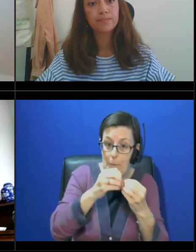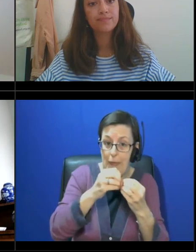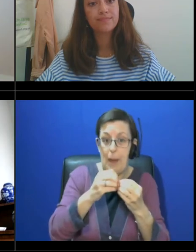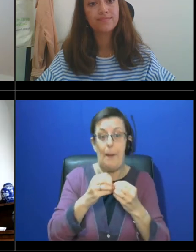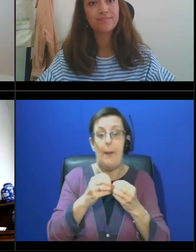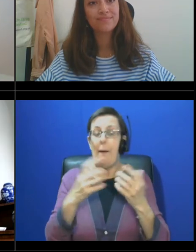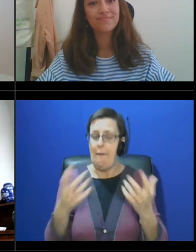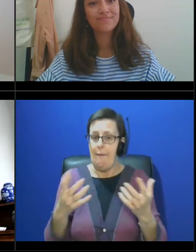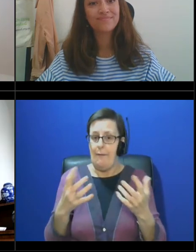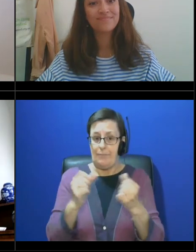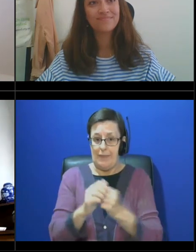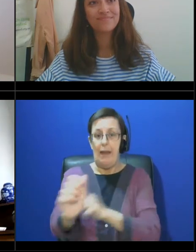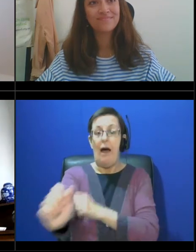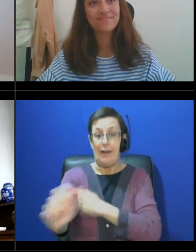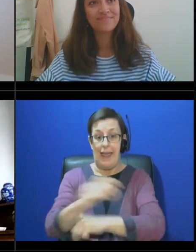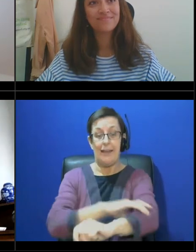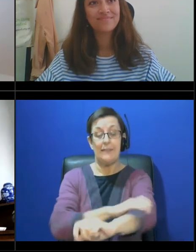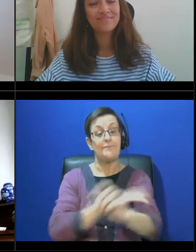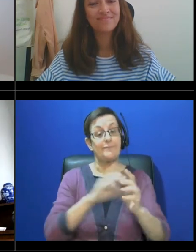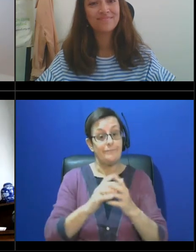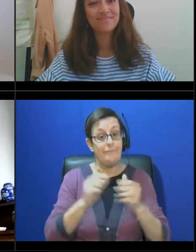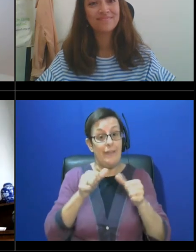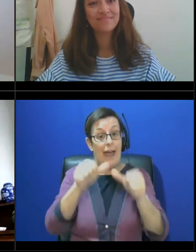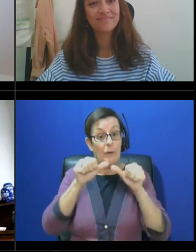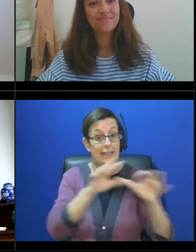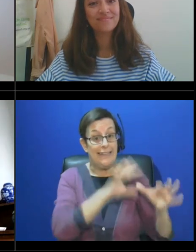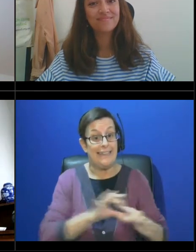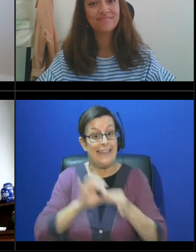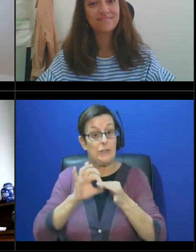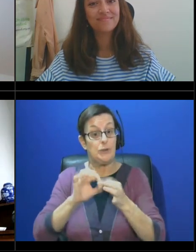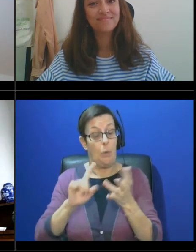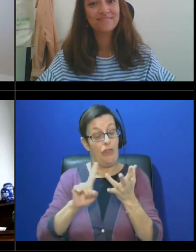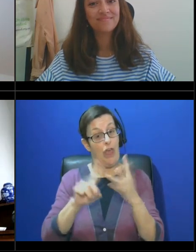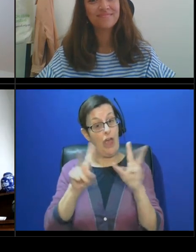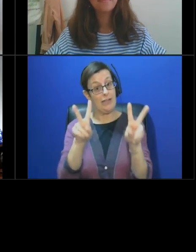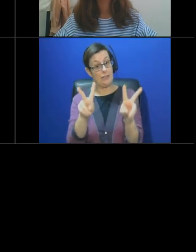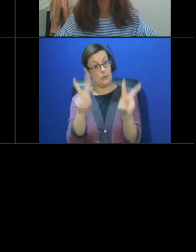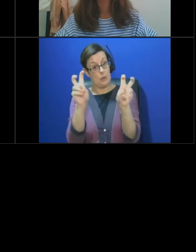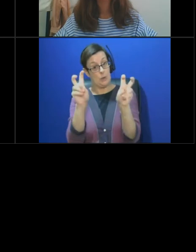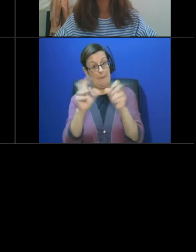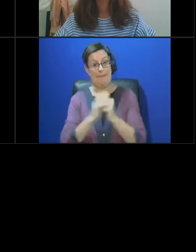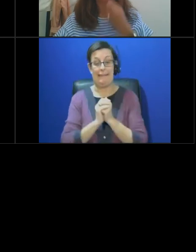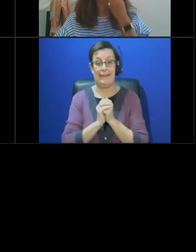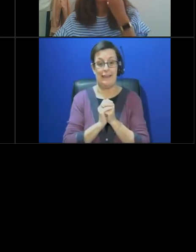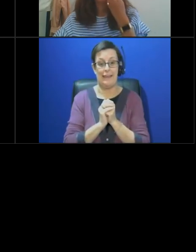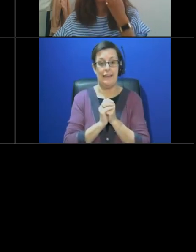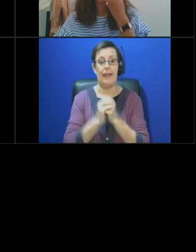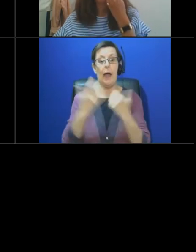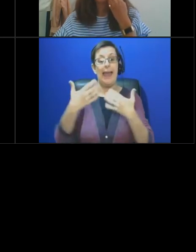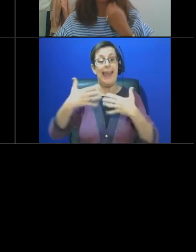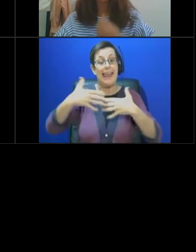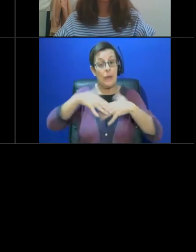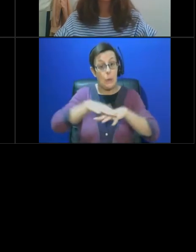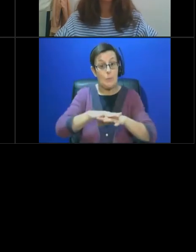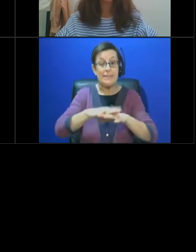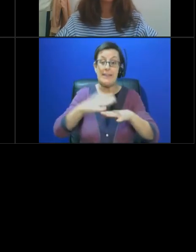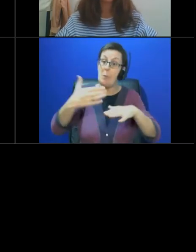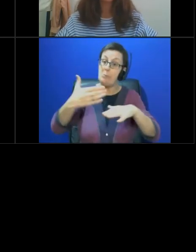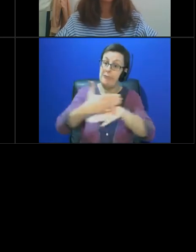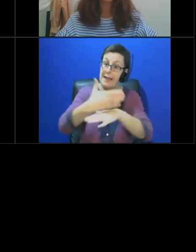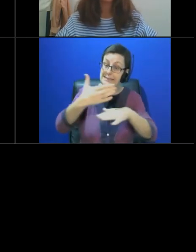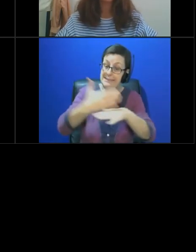Excellent. Well, that neatly takes us onto the third topic, which is inclusive practice. So